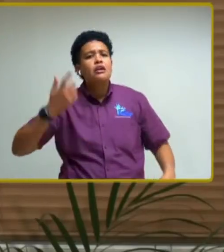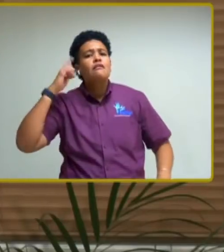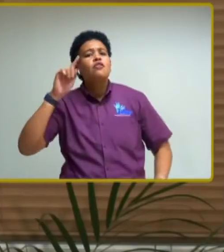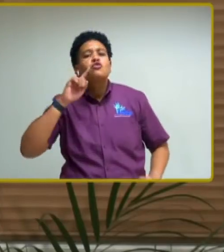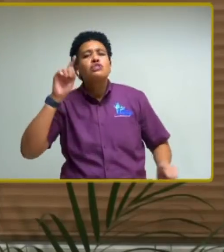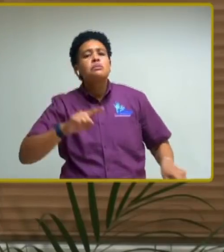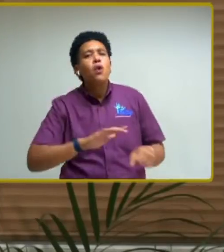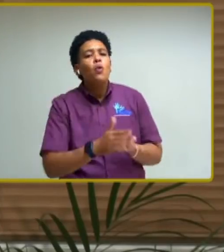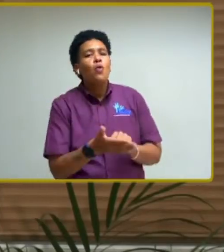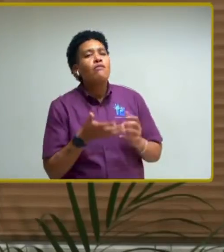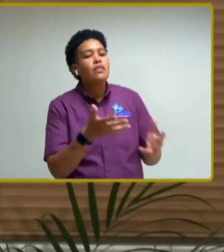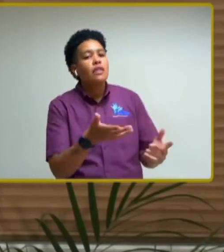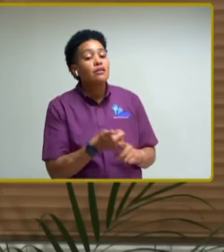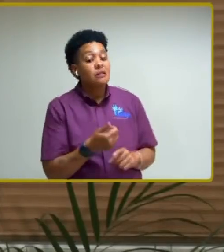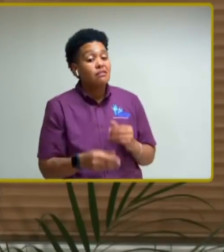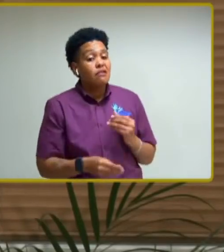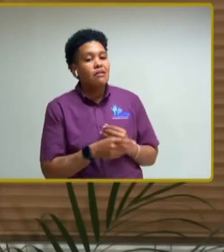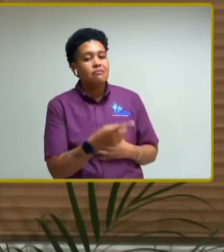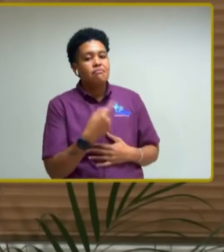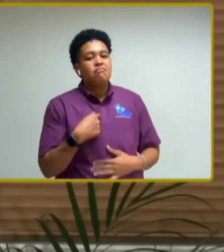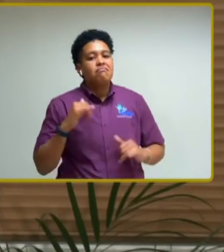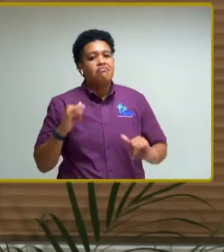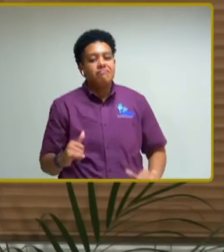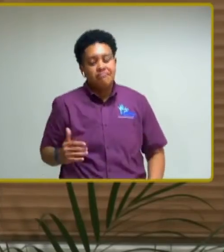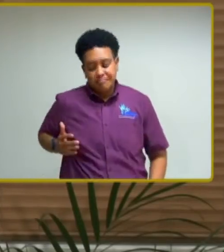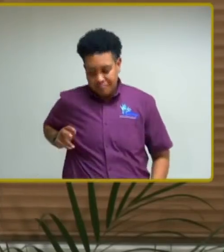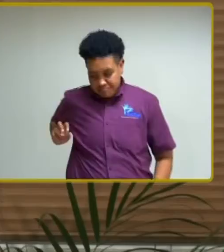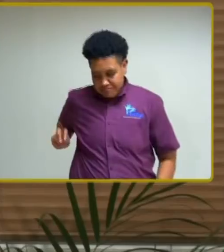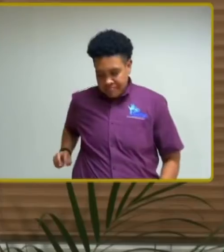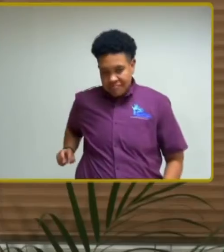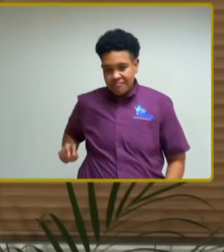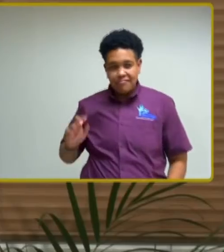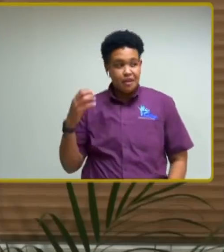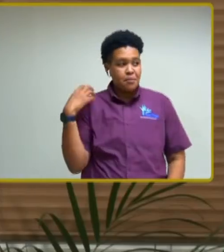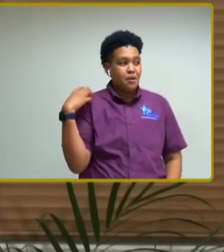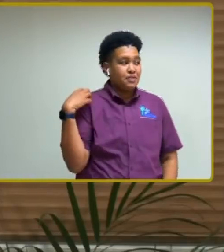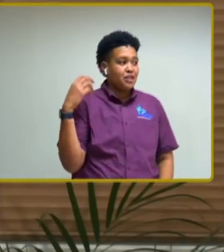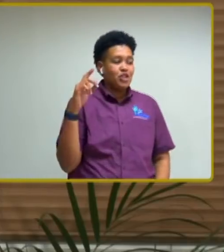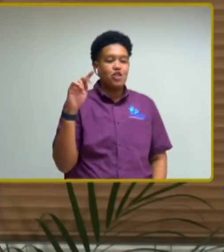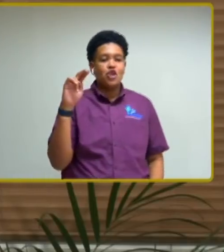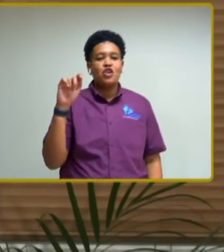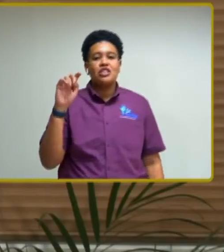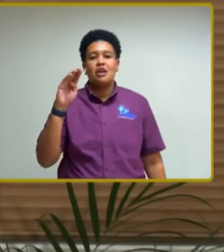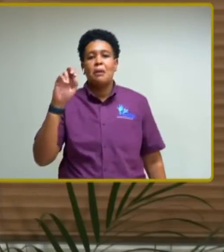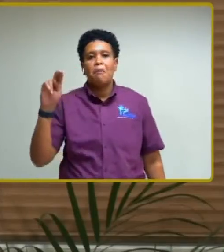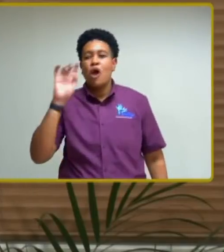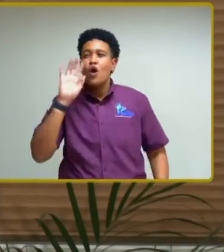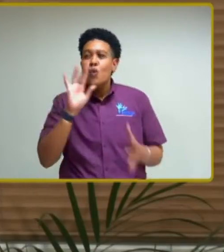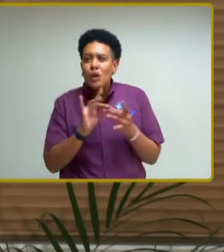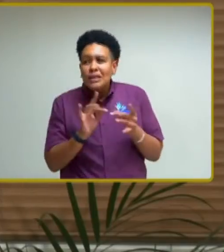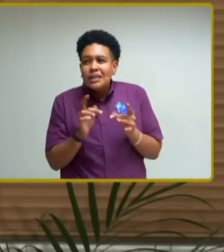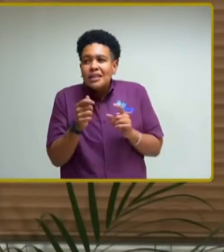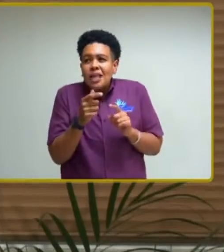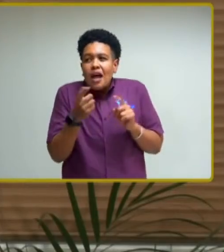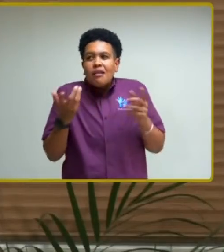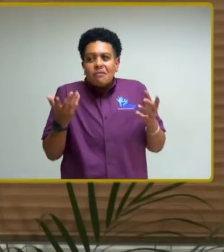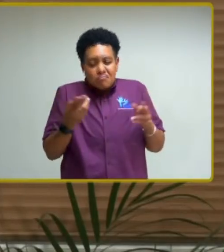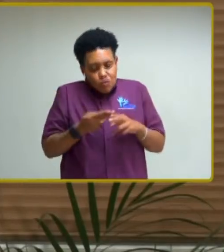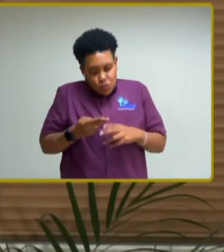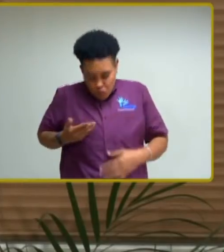respond to COVID. Of course, the usual suspect is beside me, the Permanent Secretary, who will speak